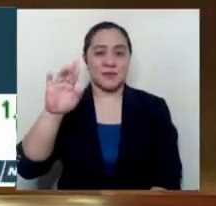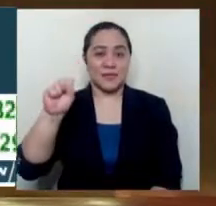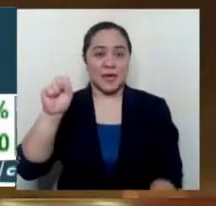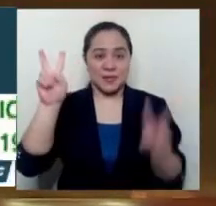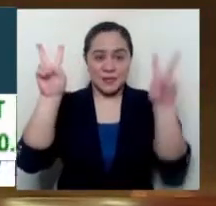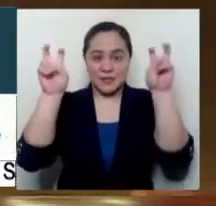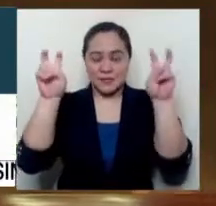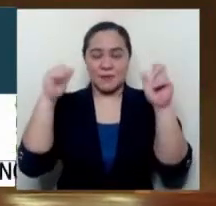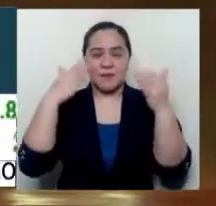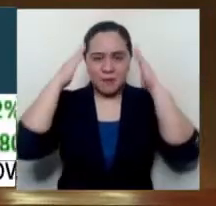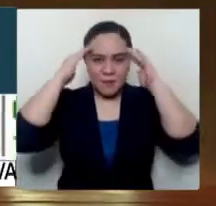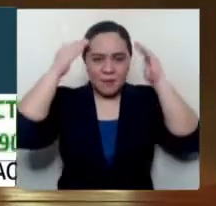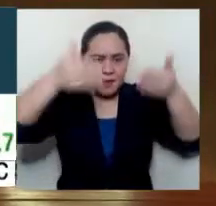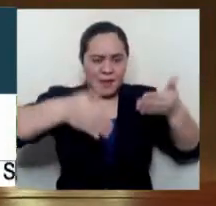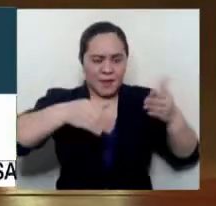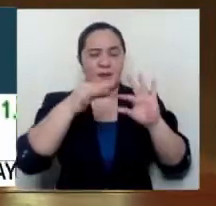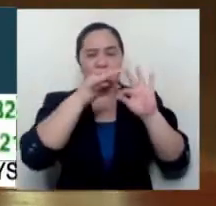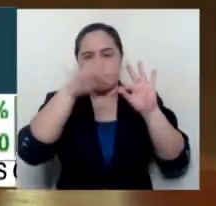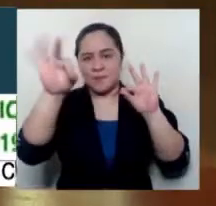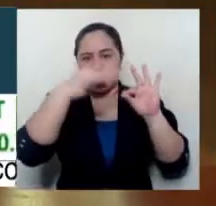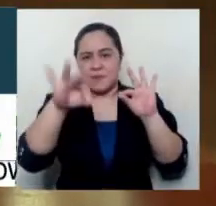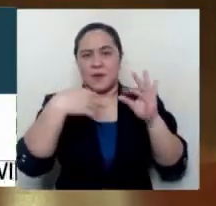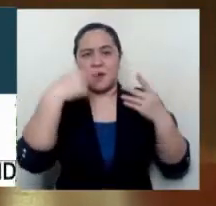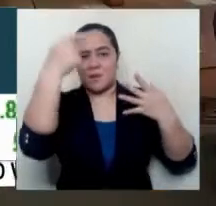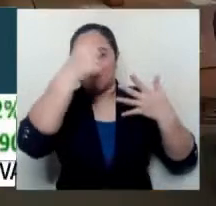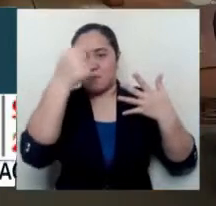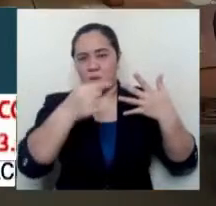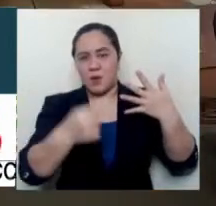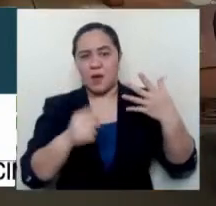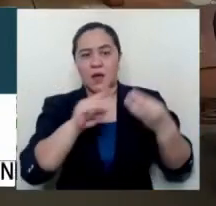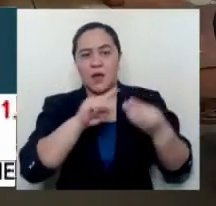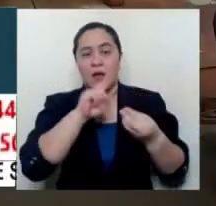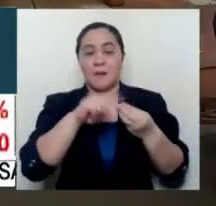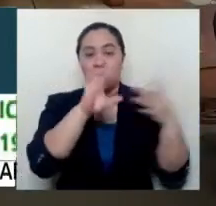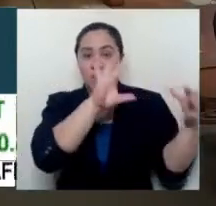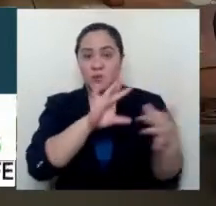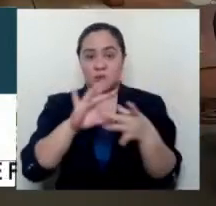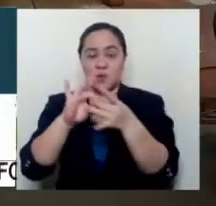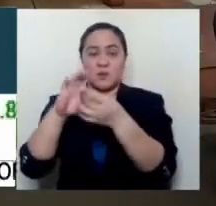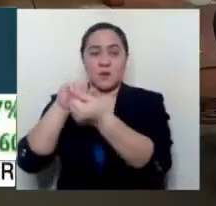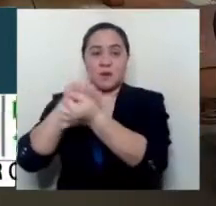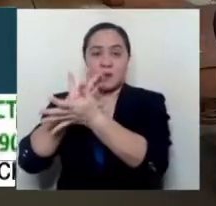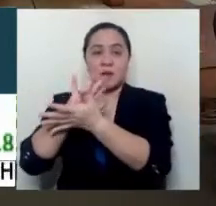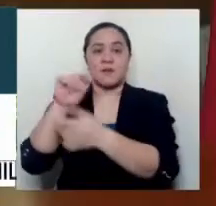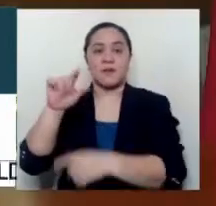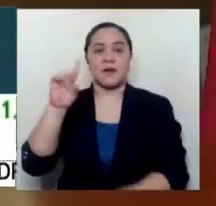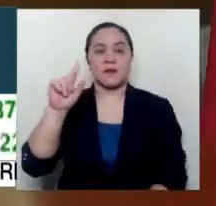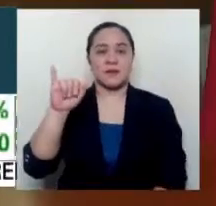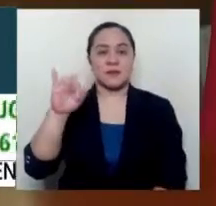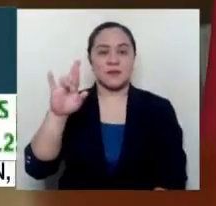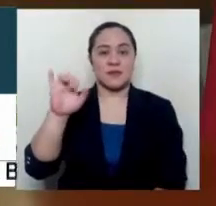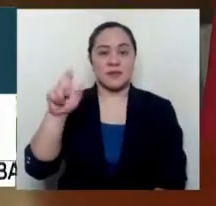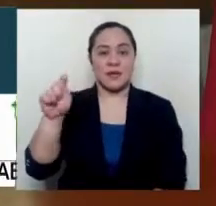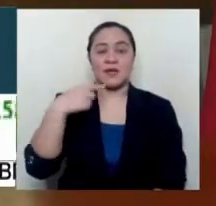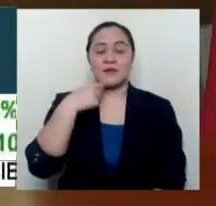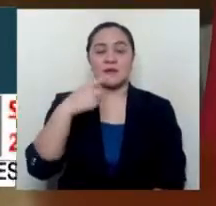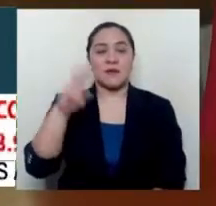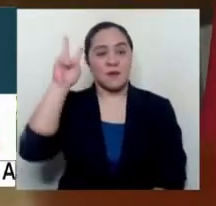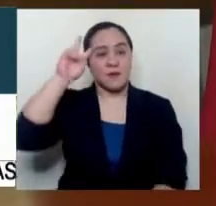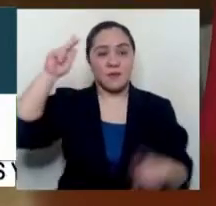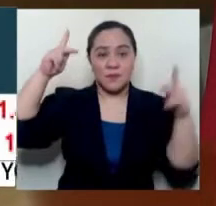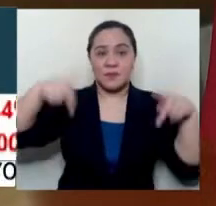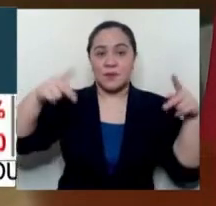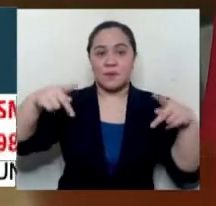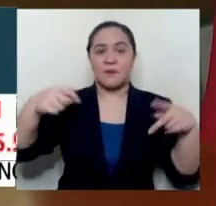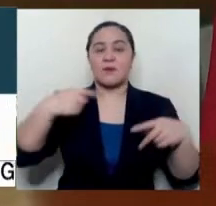to detail as key to getting the country out of the COVID pandemic. Dayrit has been helping the office of the vice president with its COVID initiatives